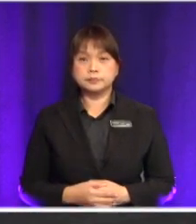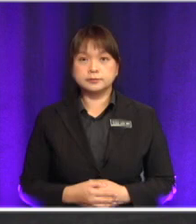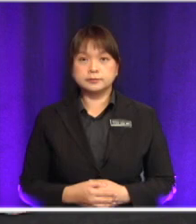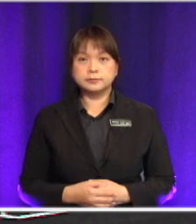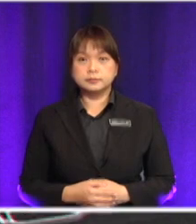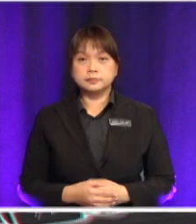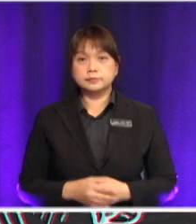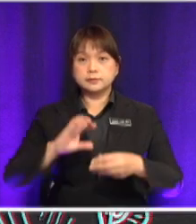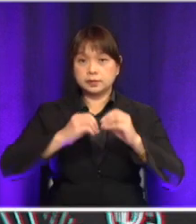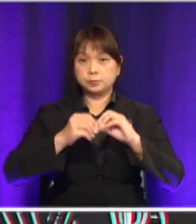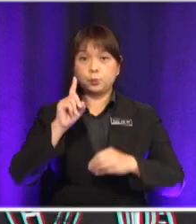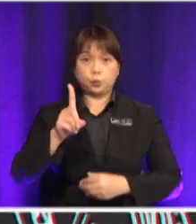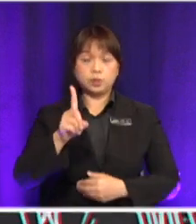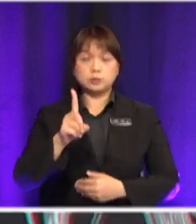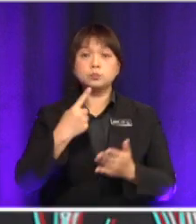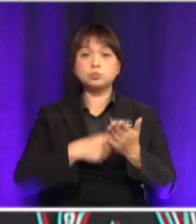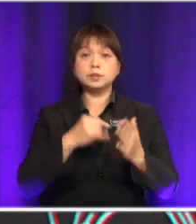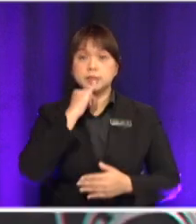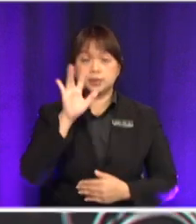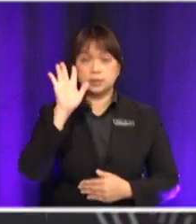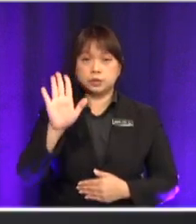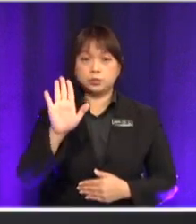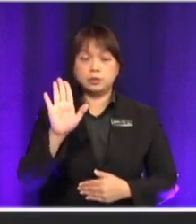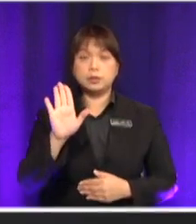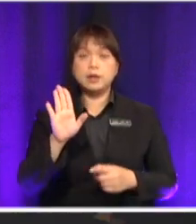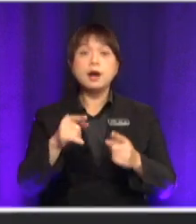Number 1. What's your answer?